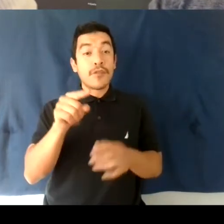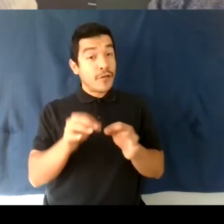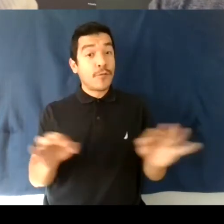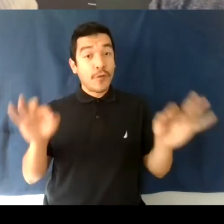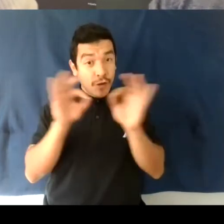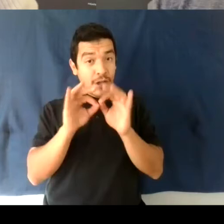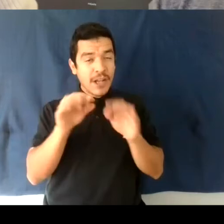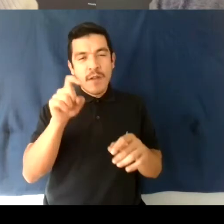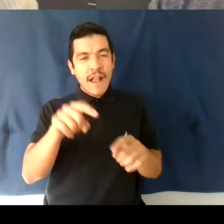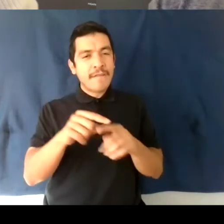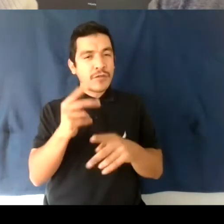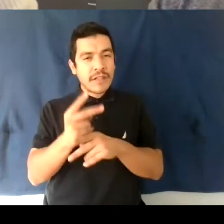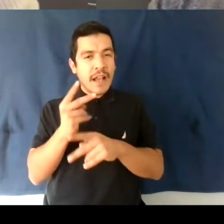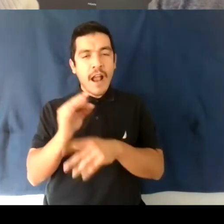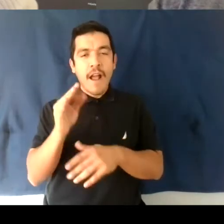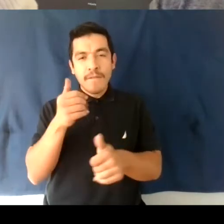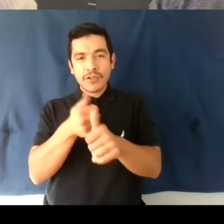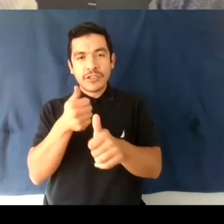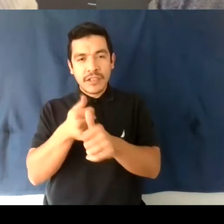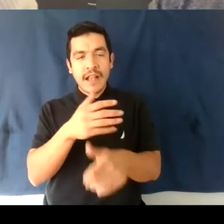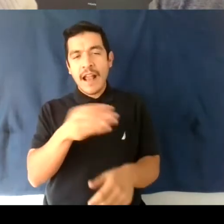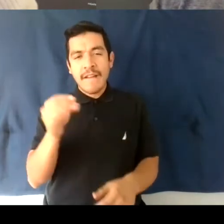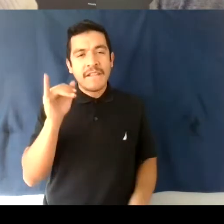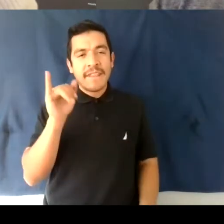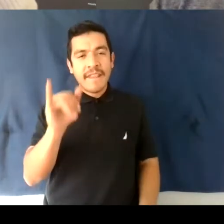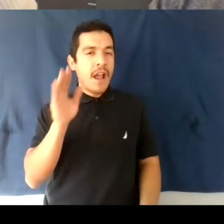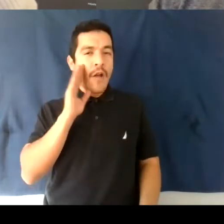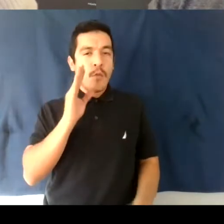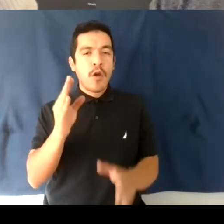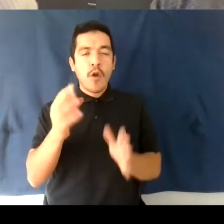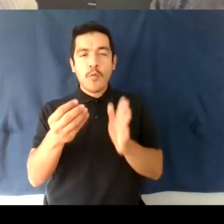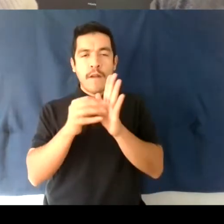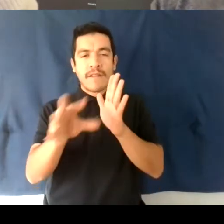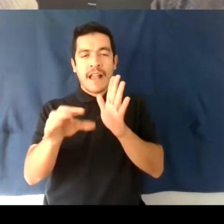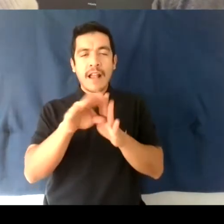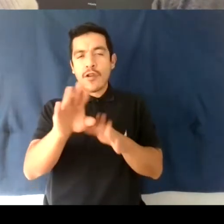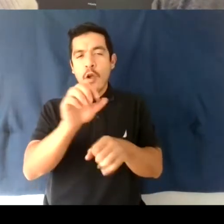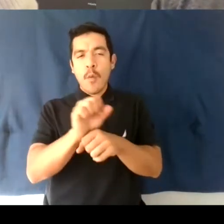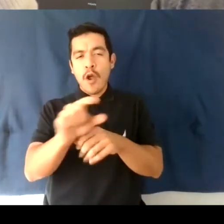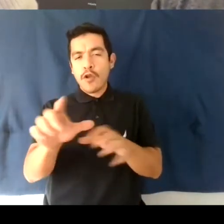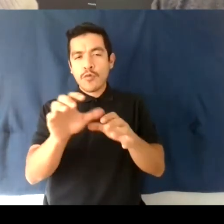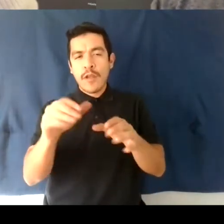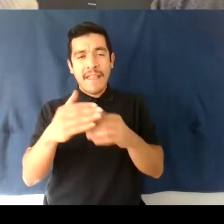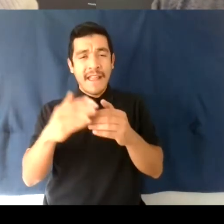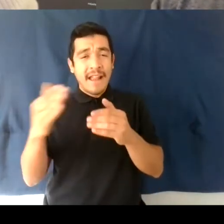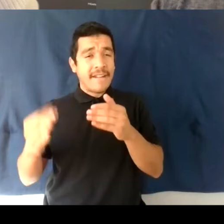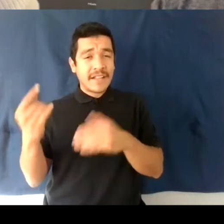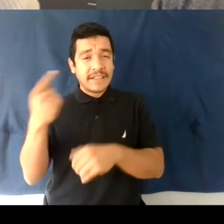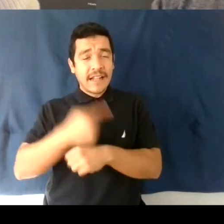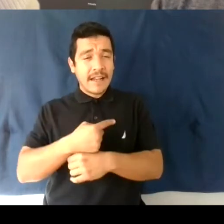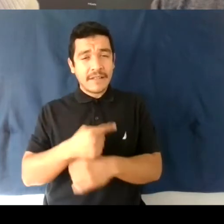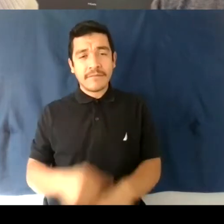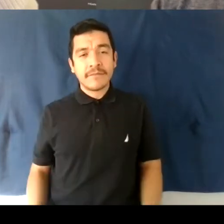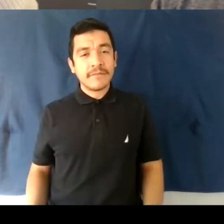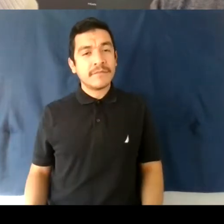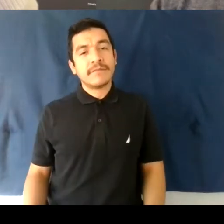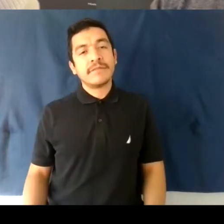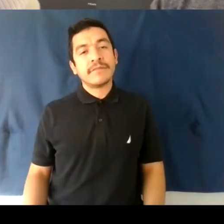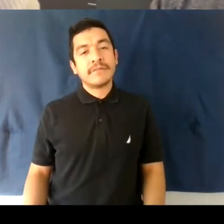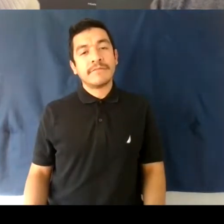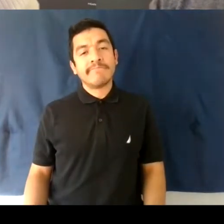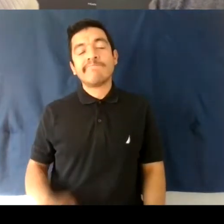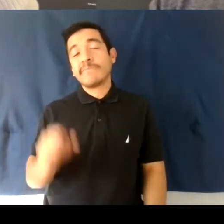and like you have to take care of yourself, and like that's going to reflect in the work that you do at the end of the day. So Yep.